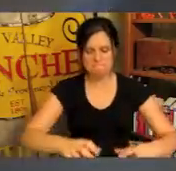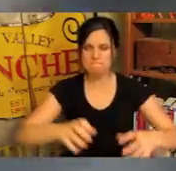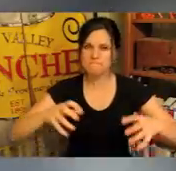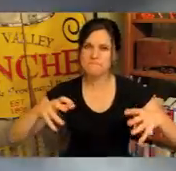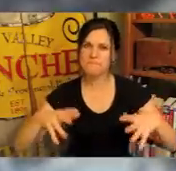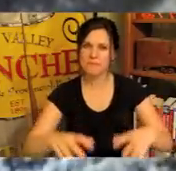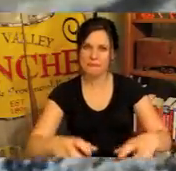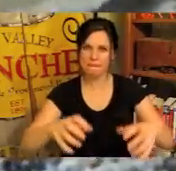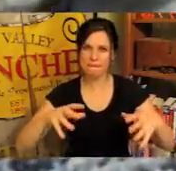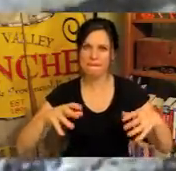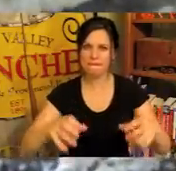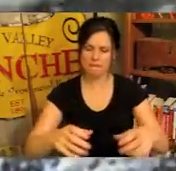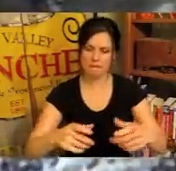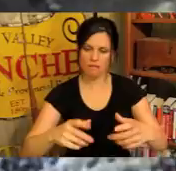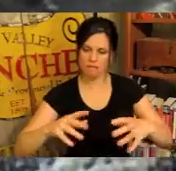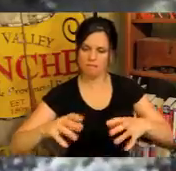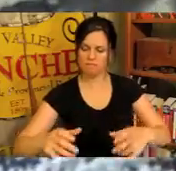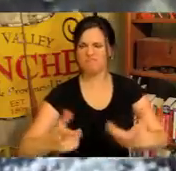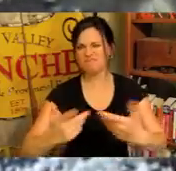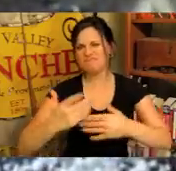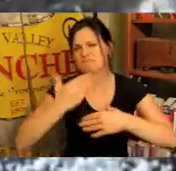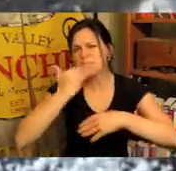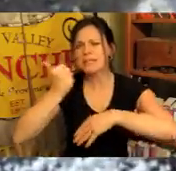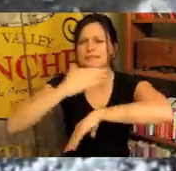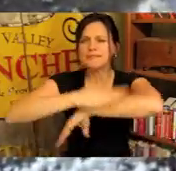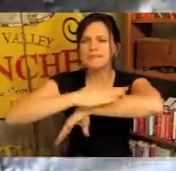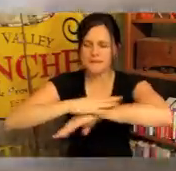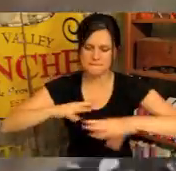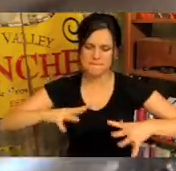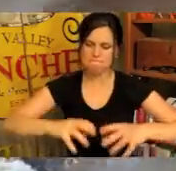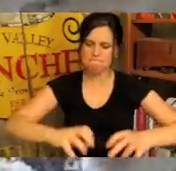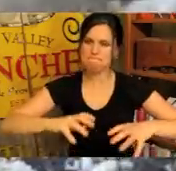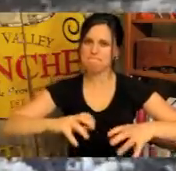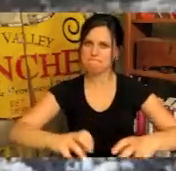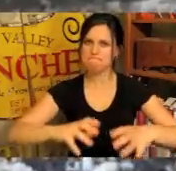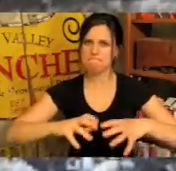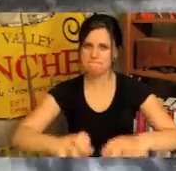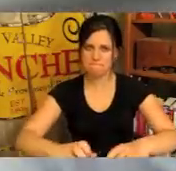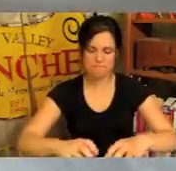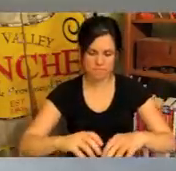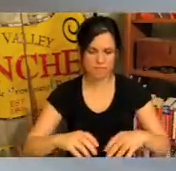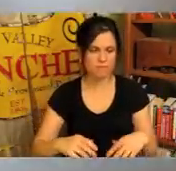your hands, and knead it on a nice solid surface until you got something smooth.